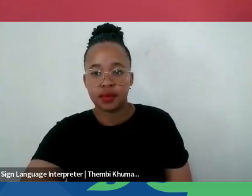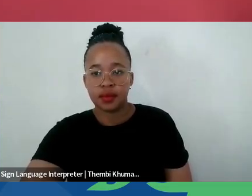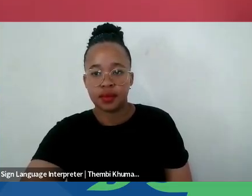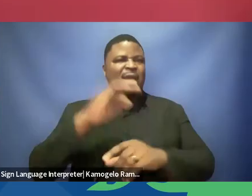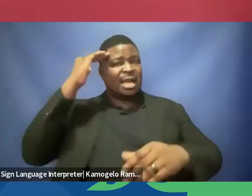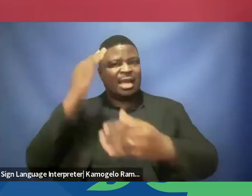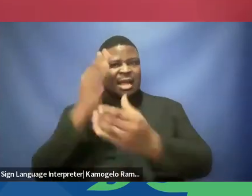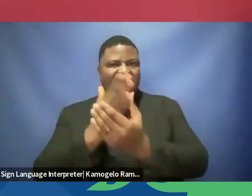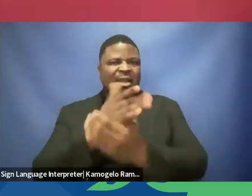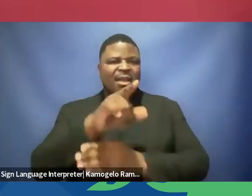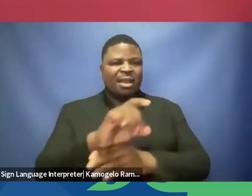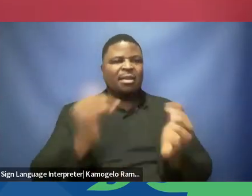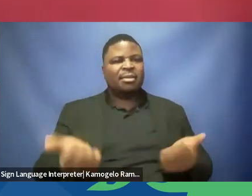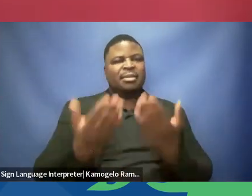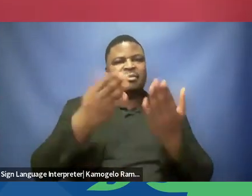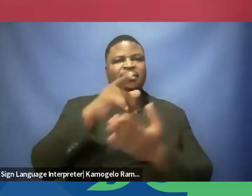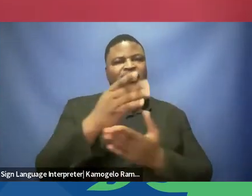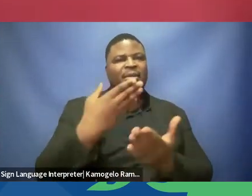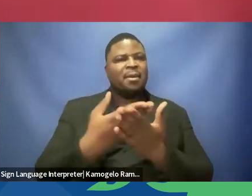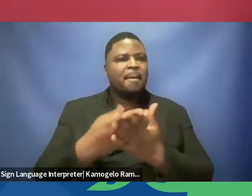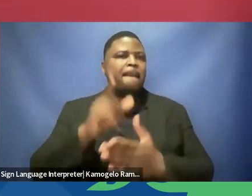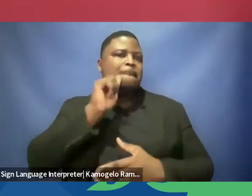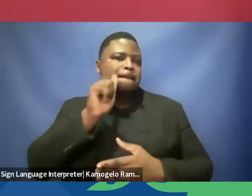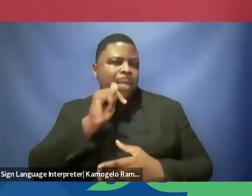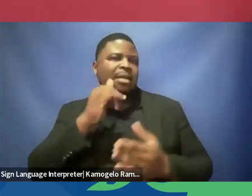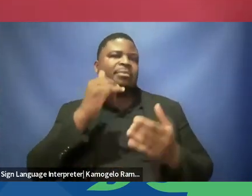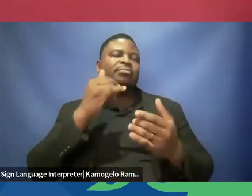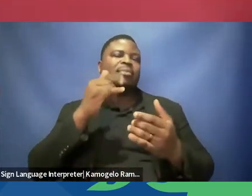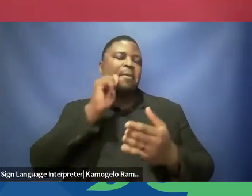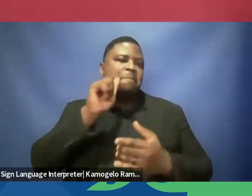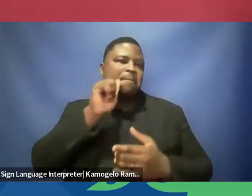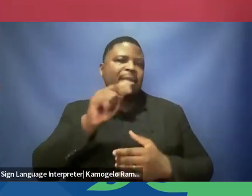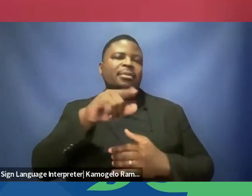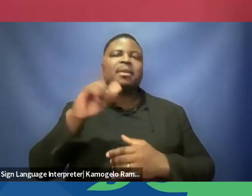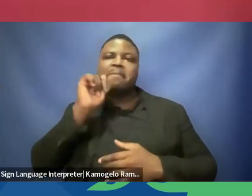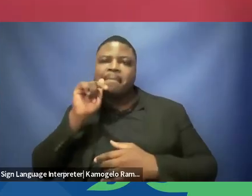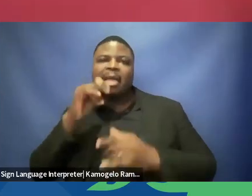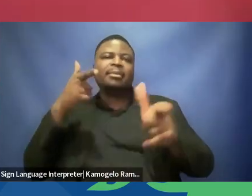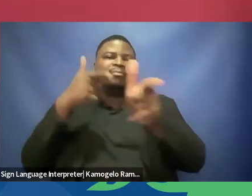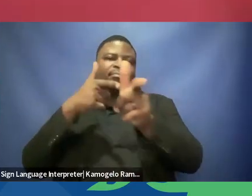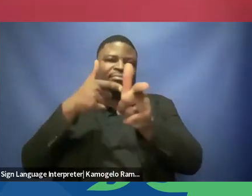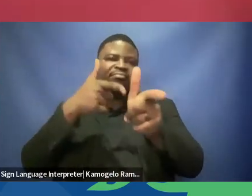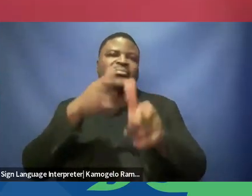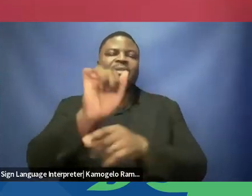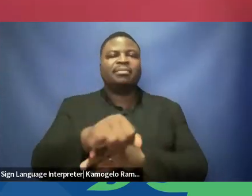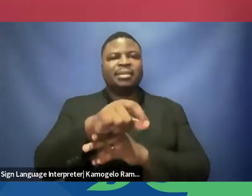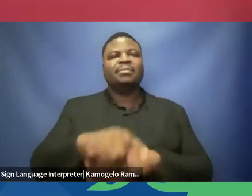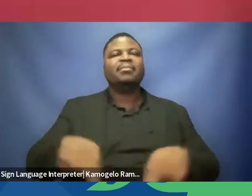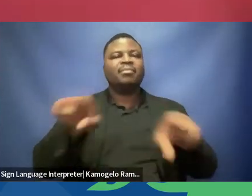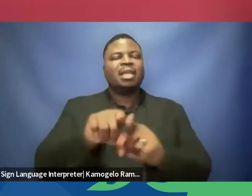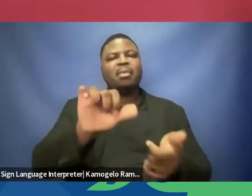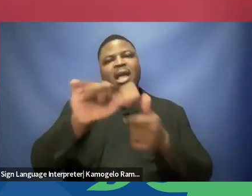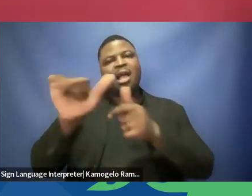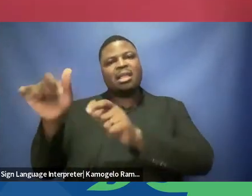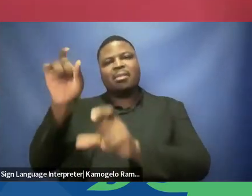to mostly men who have sex with men and other gay and bisexual men, but also other key populations who may engage